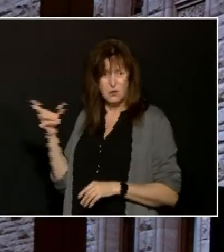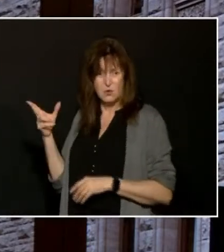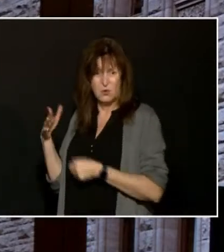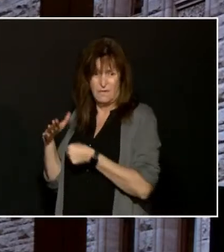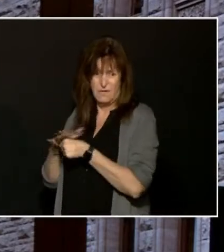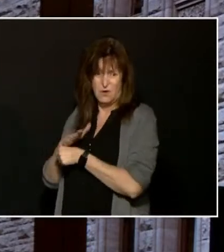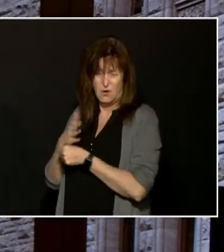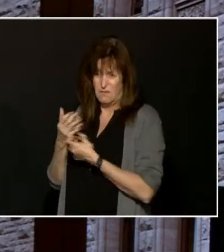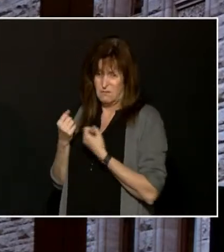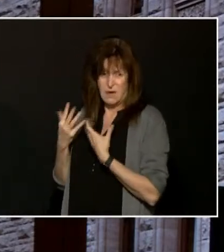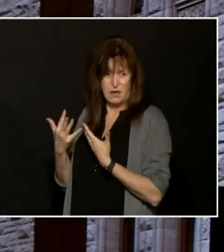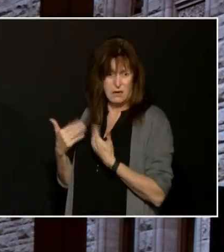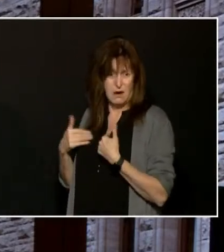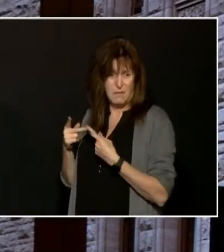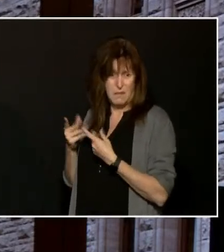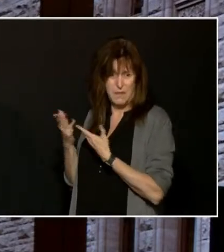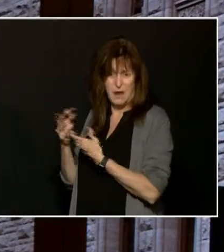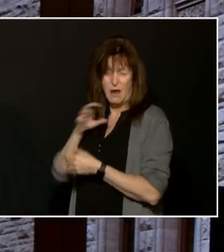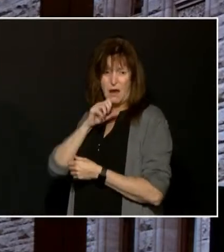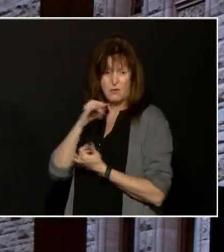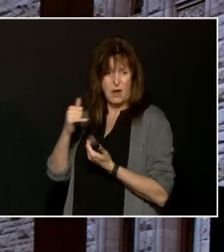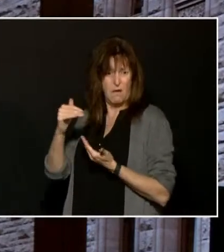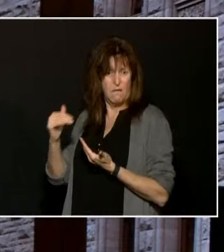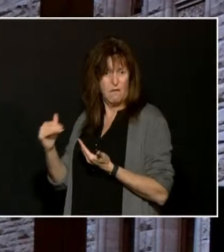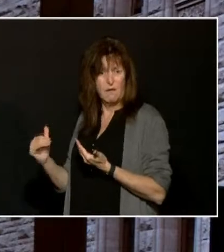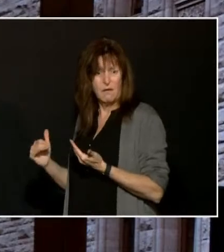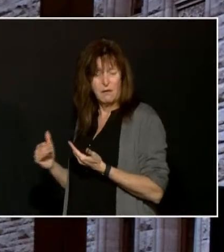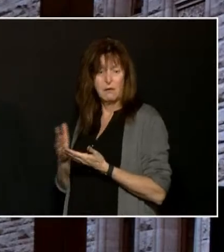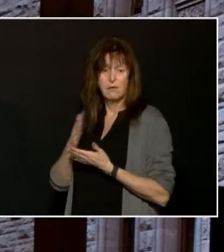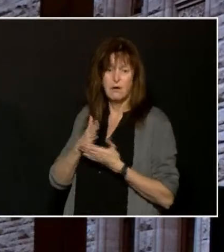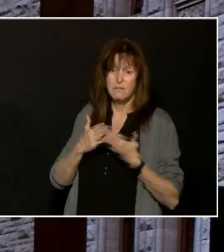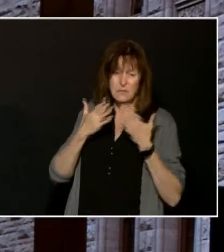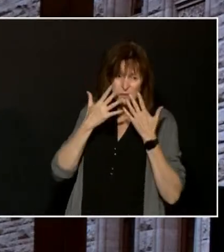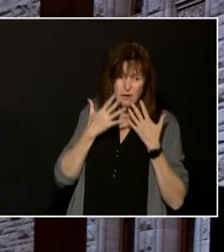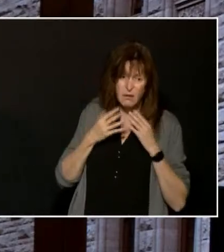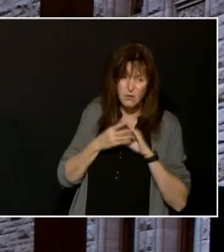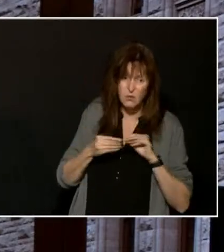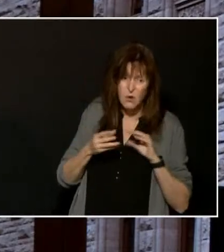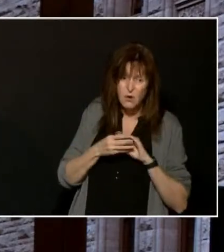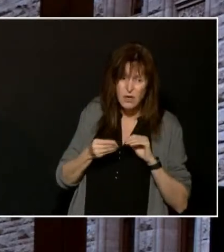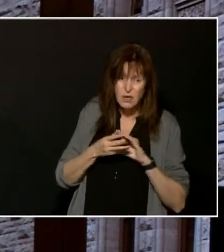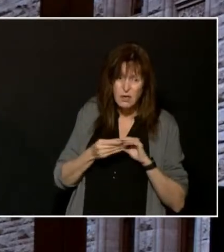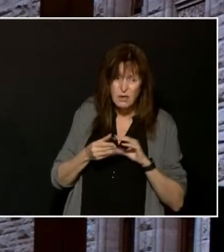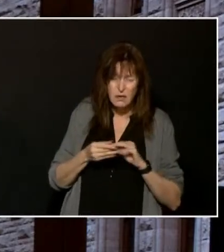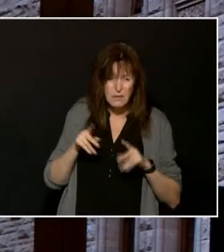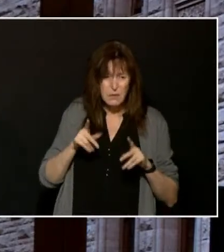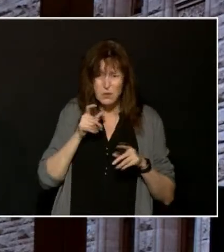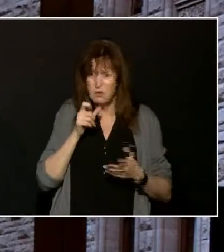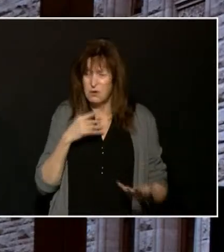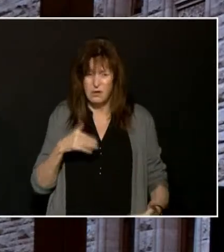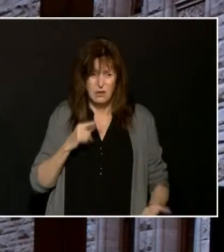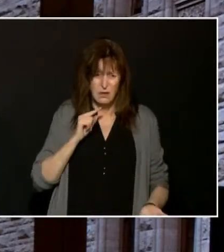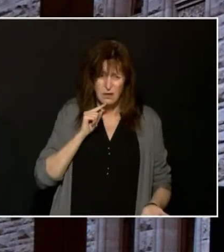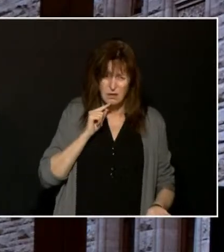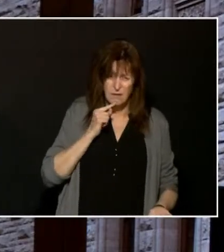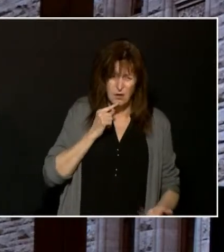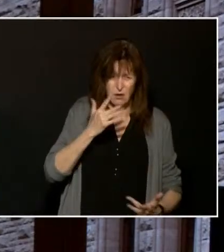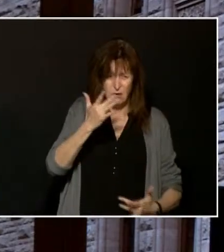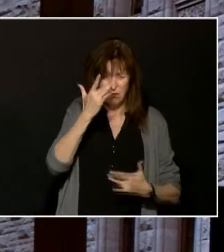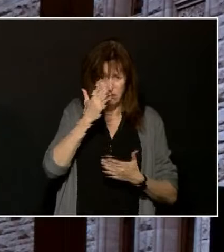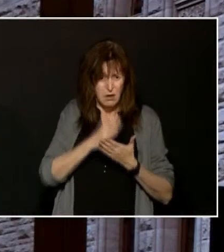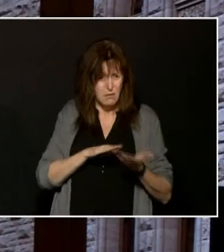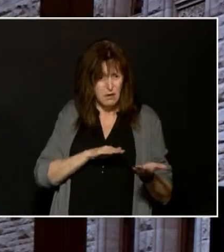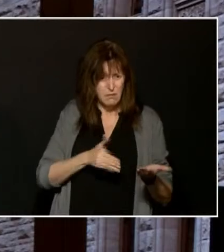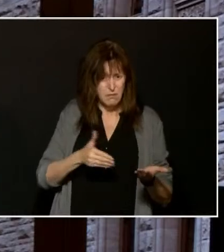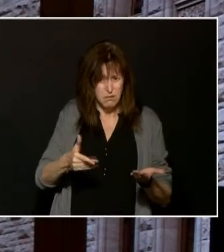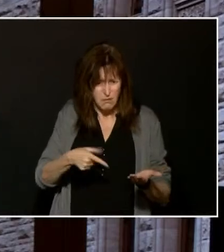younger. And we've had some very sad stories of individuals who have been quite critically ill, and some have passed away. So do not take this lightly,